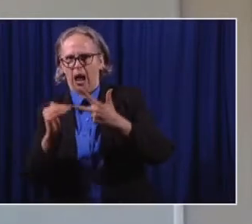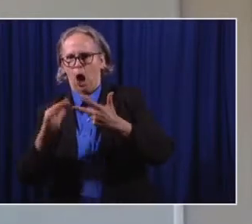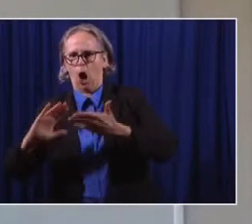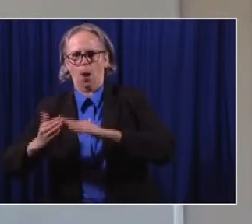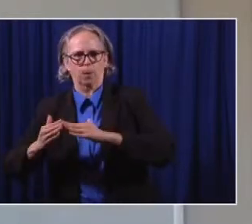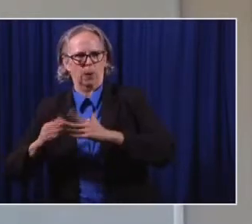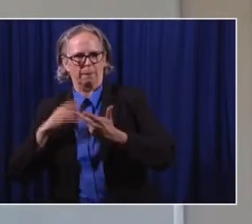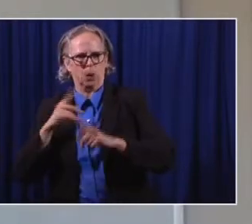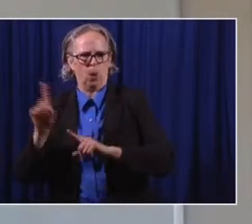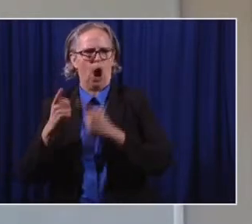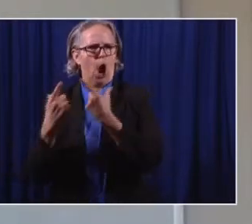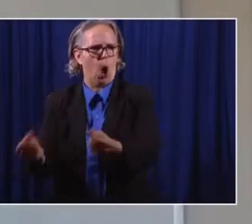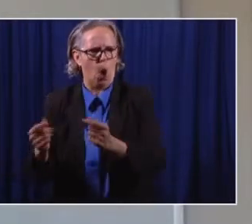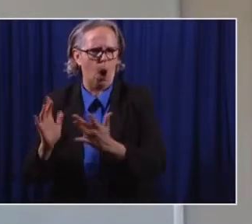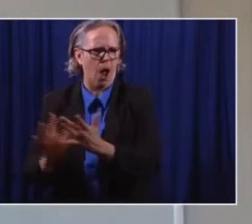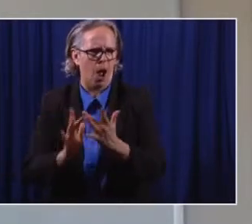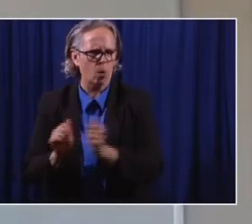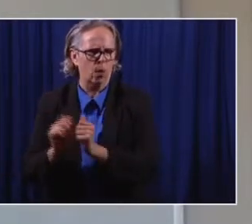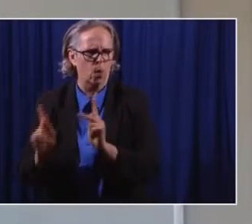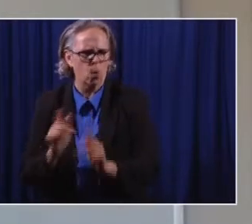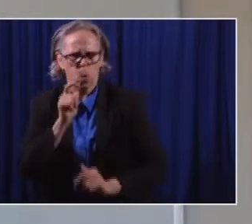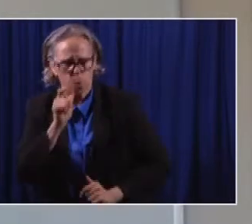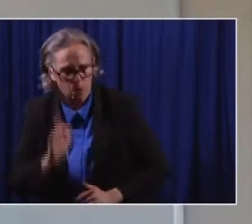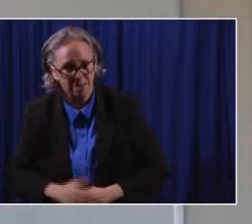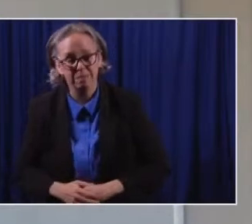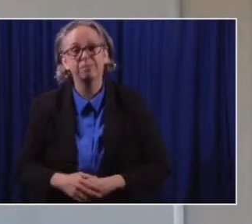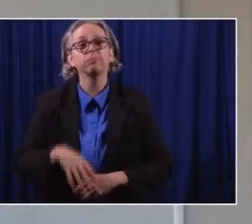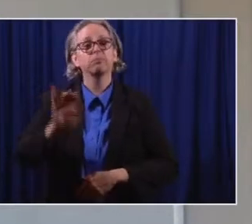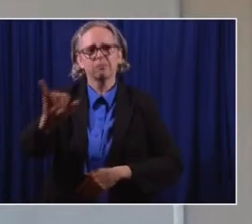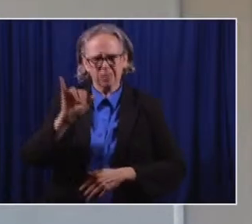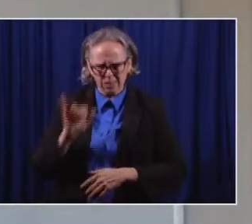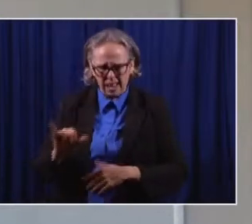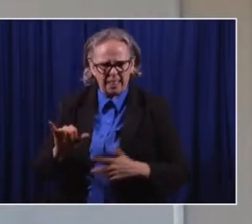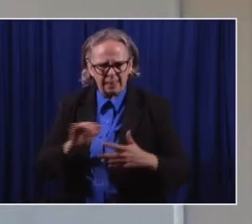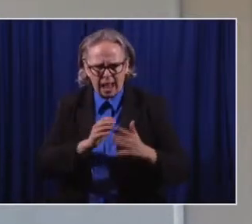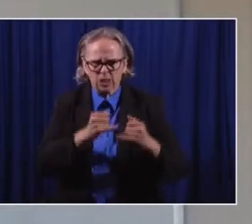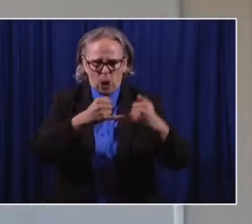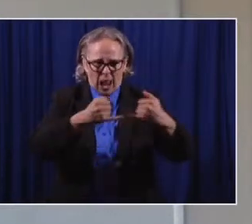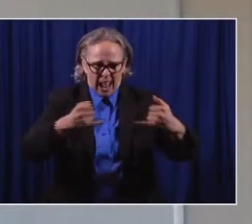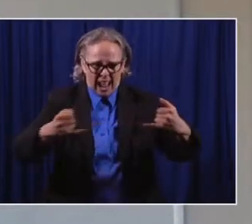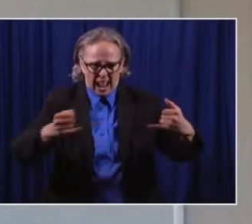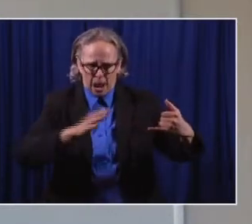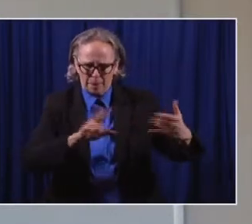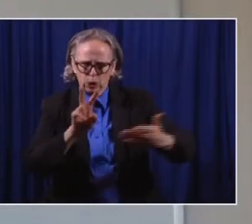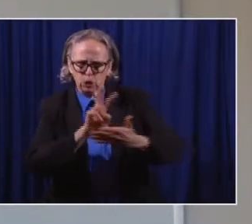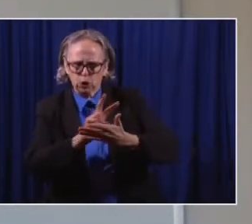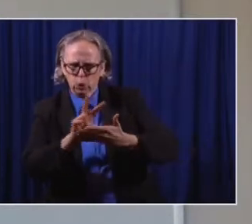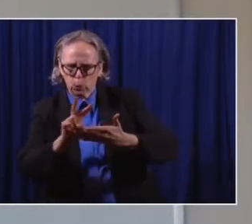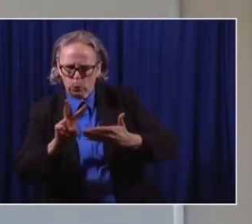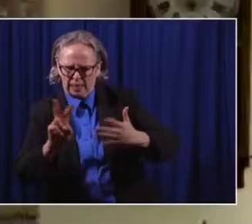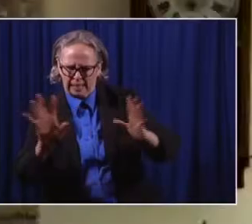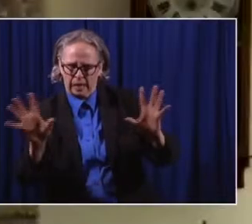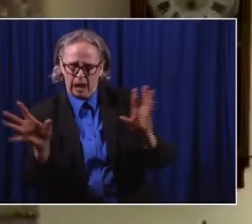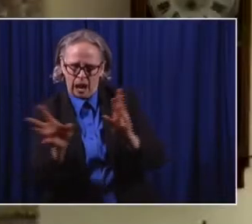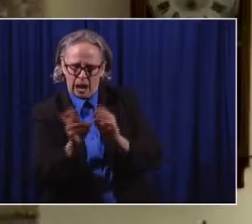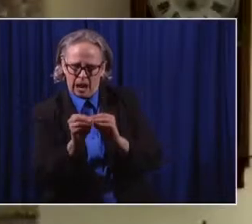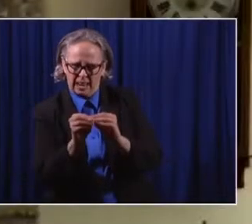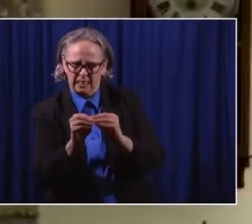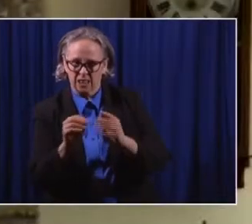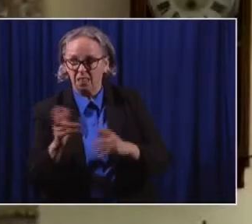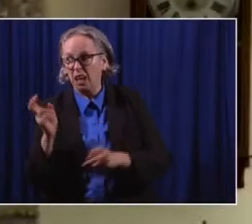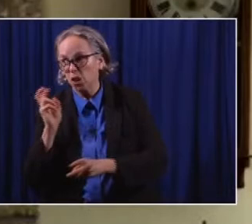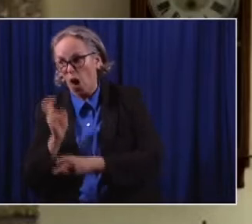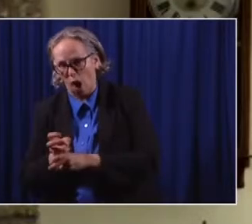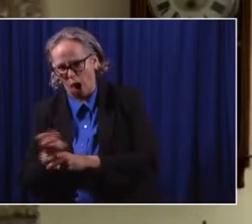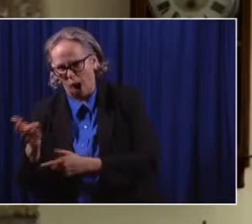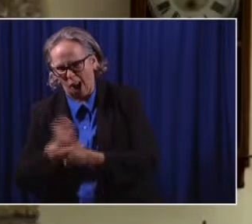kind of follow up that interview with a 2-week history. This is the more complicated part, but This helps us establish